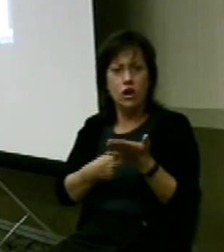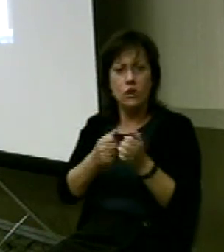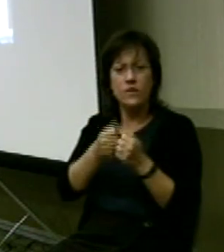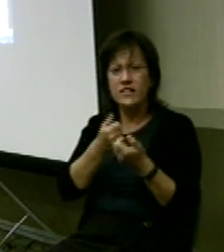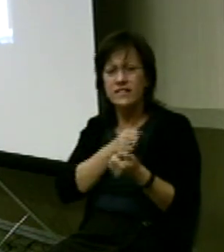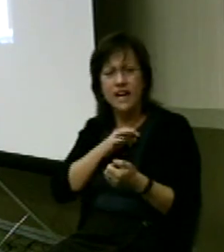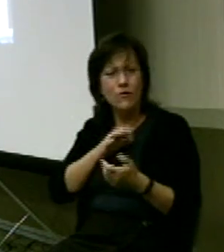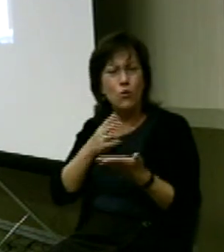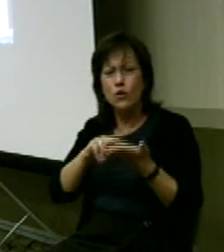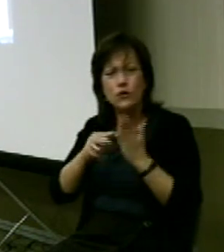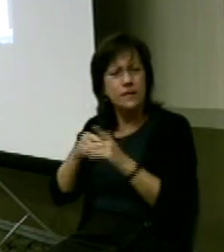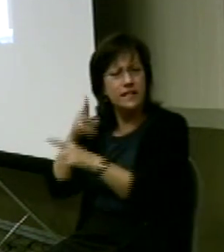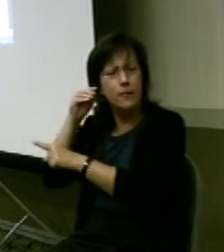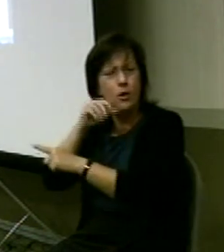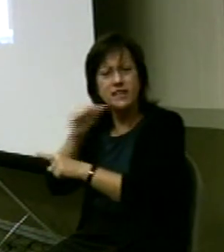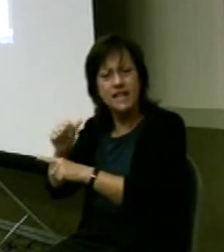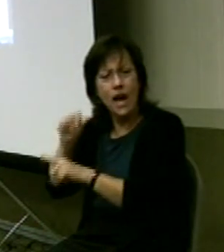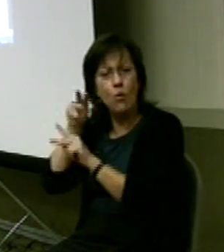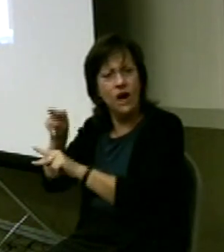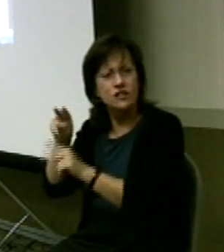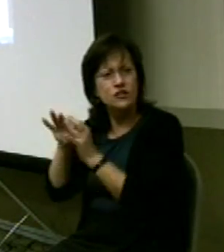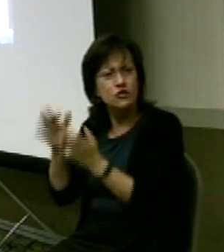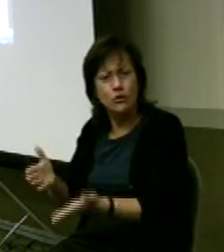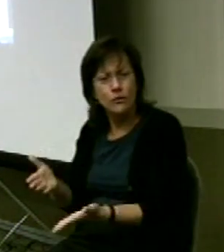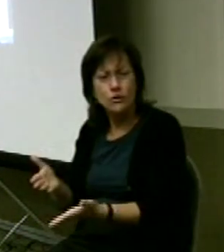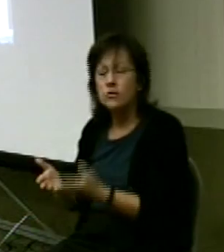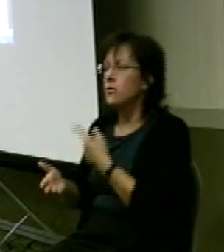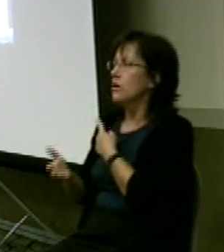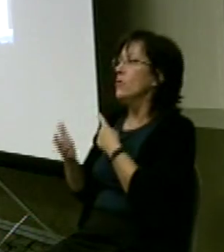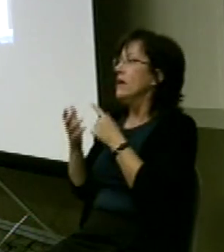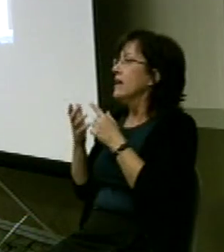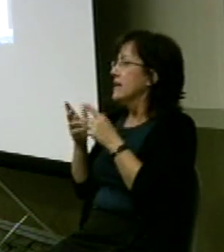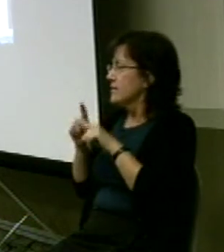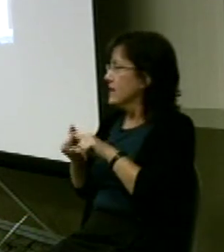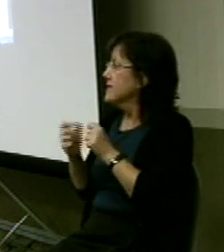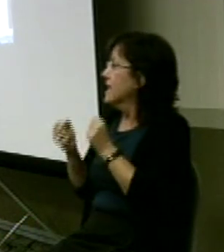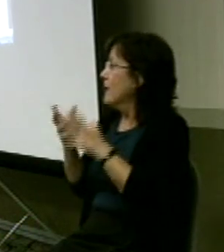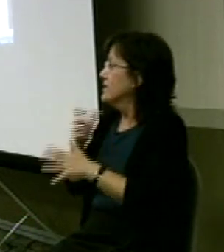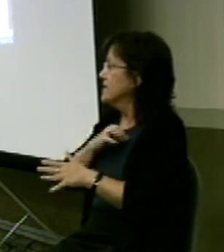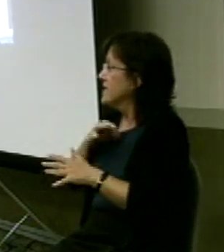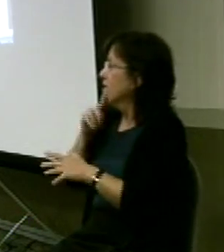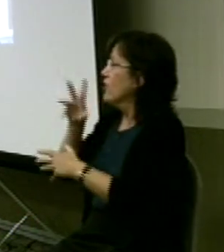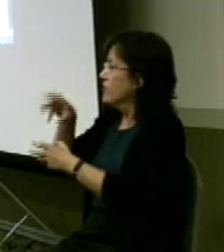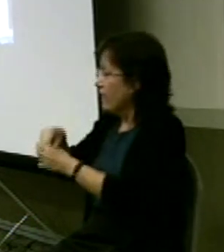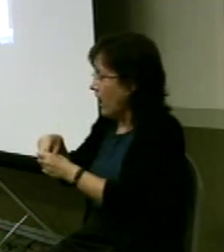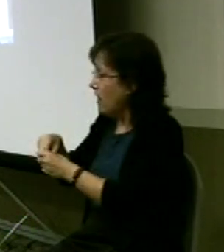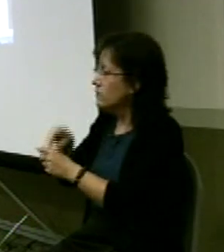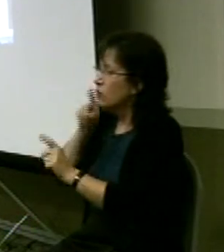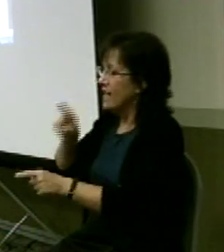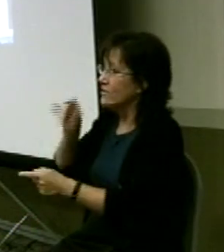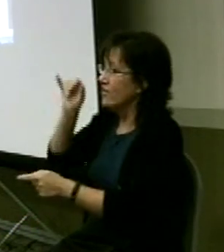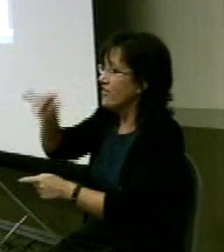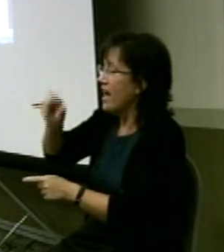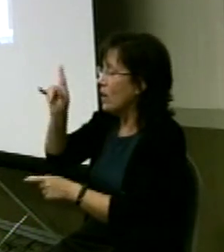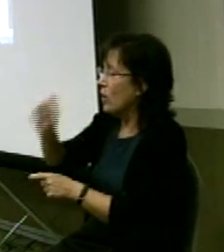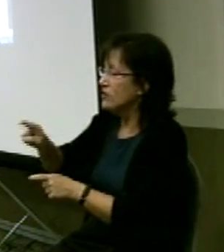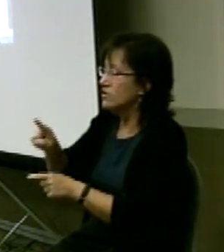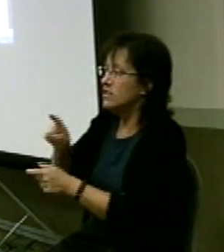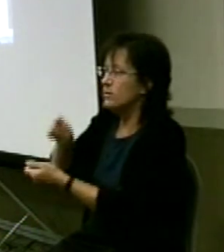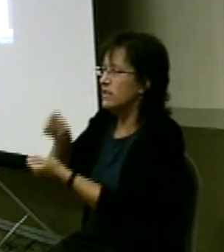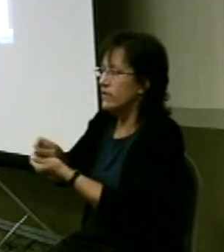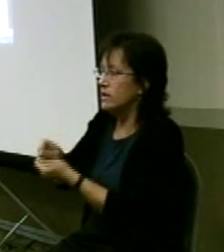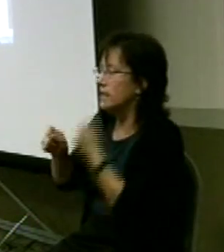mean by not using it? Well, it depends on how many staff are involved to answer that question